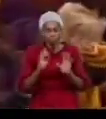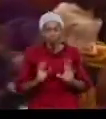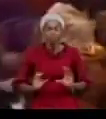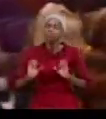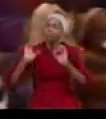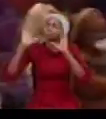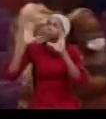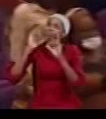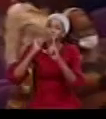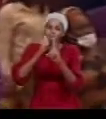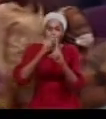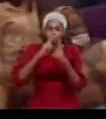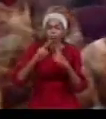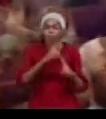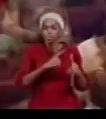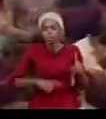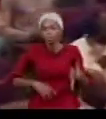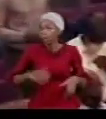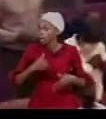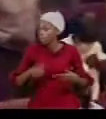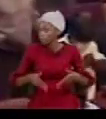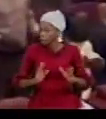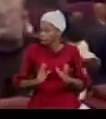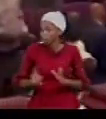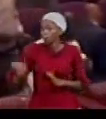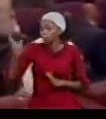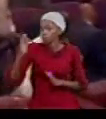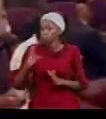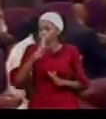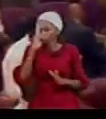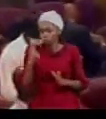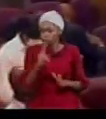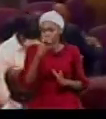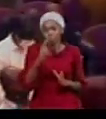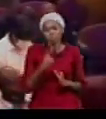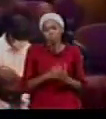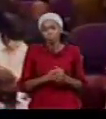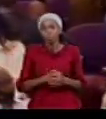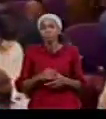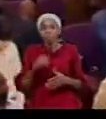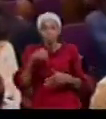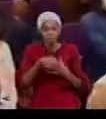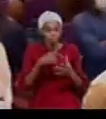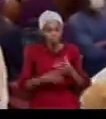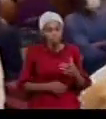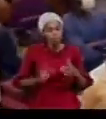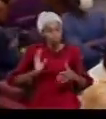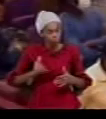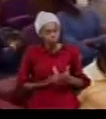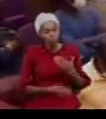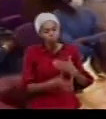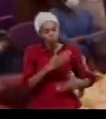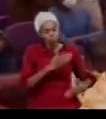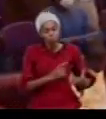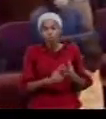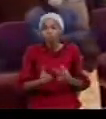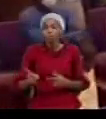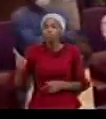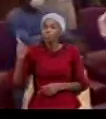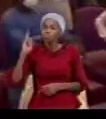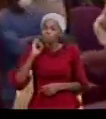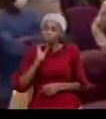Lord and let him use you today, use you this generation to take the gospel